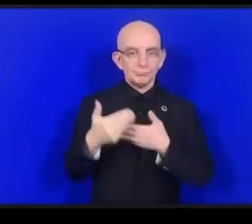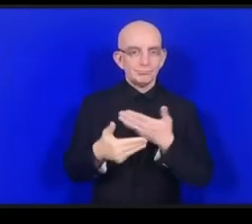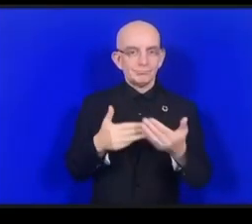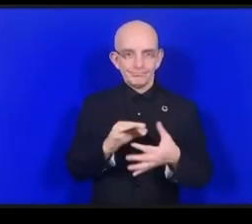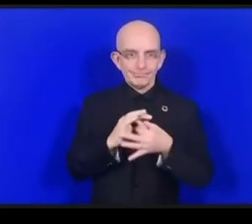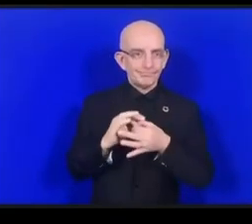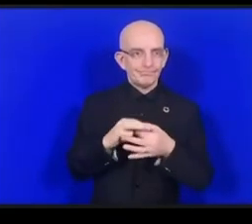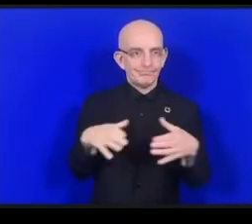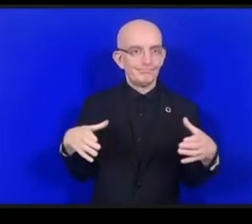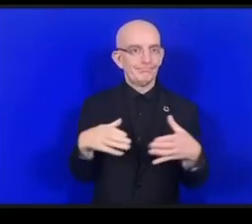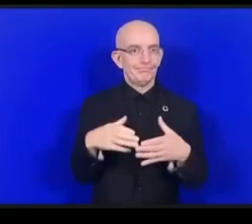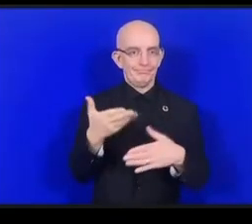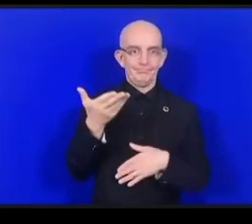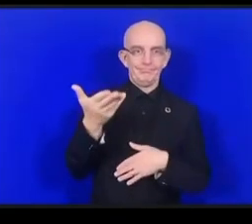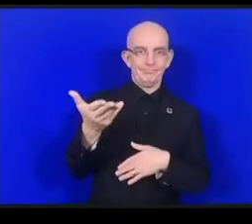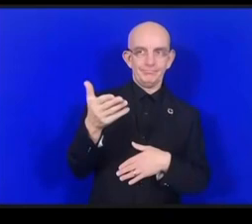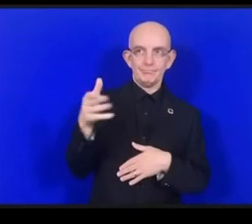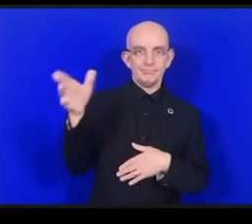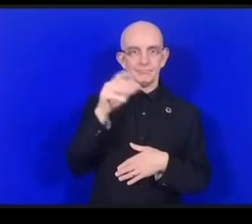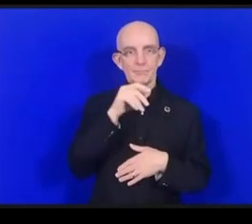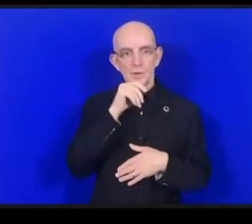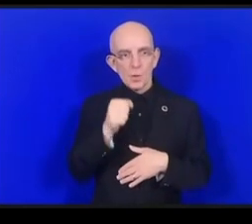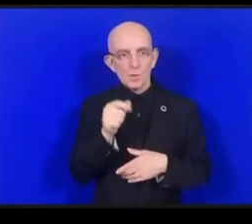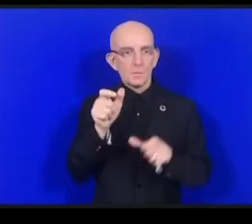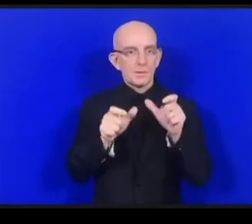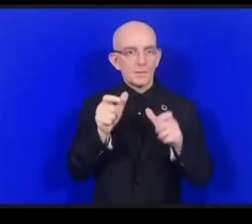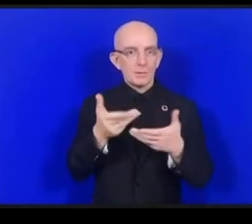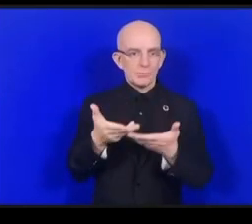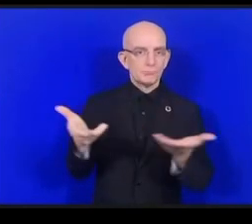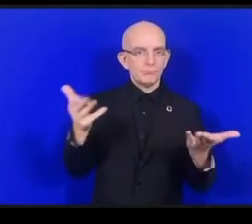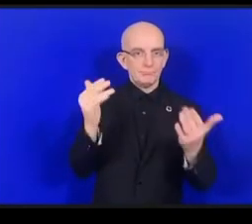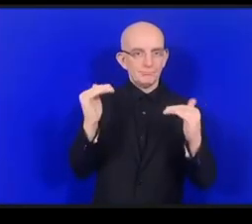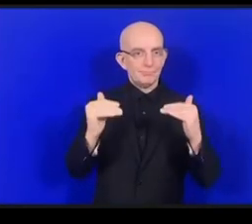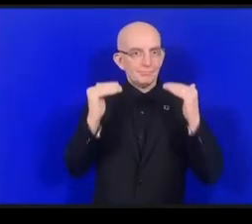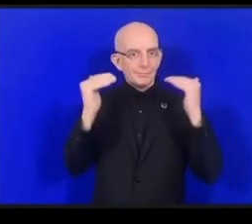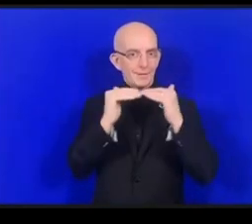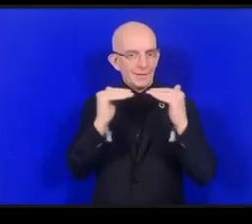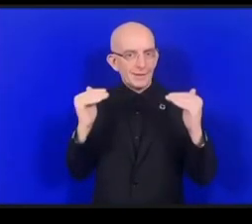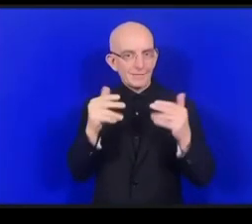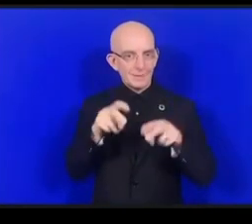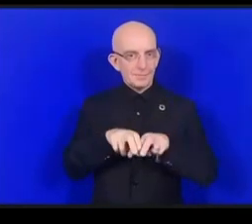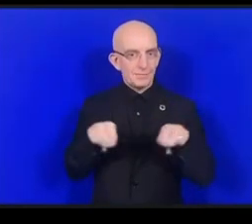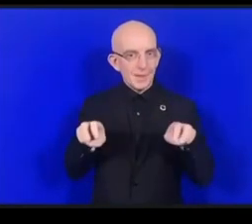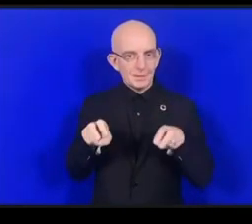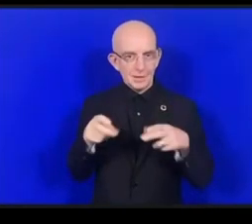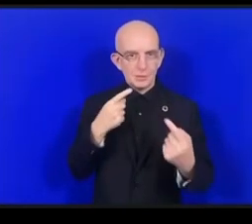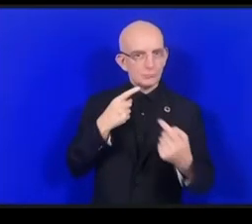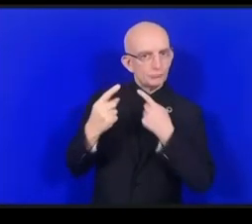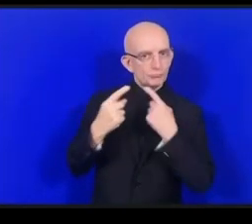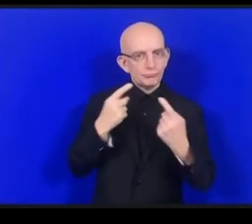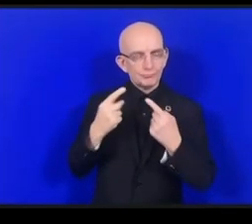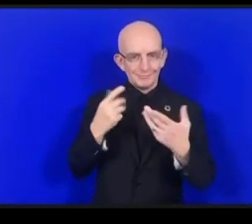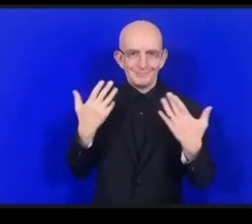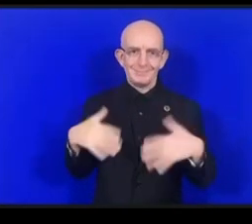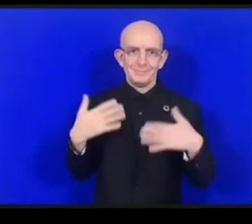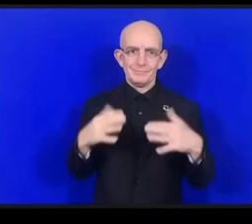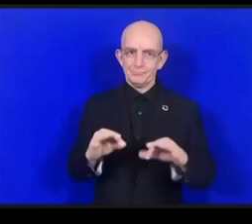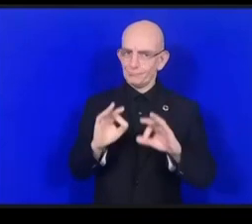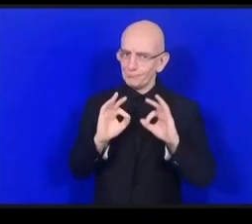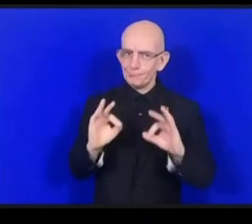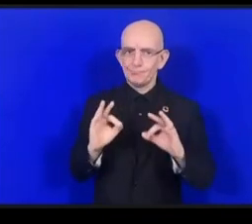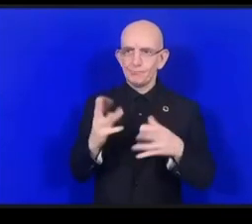level panel. That is very good for include the young people voices in the different session like